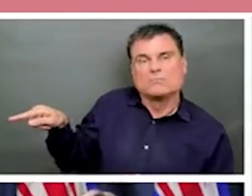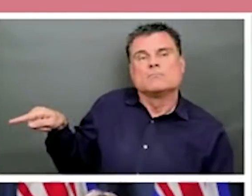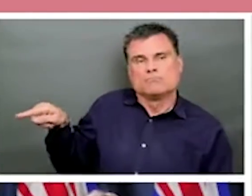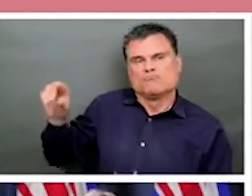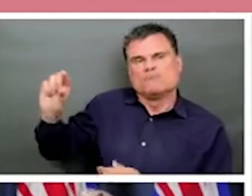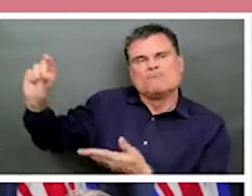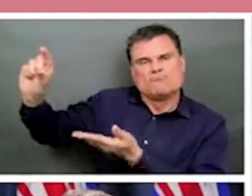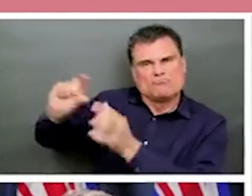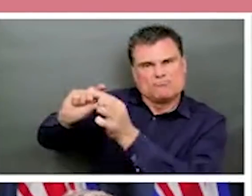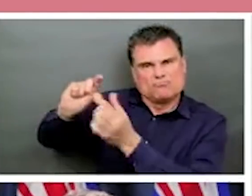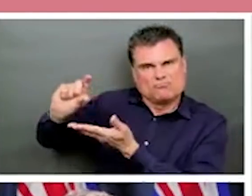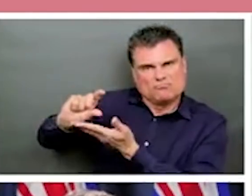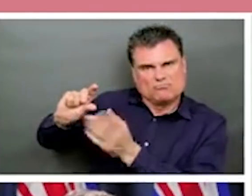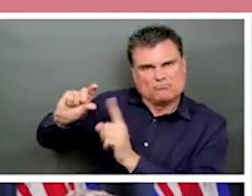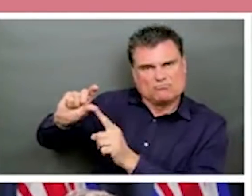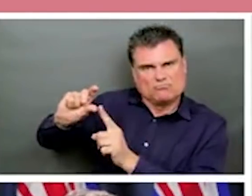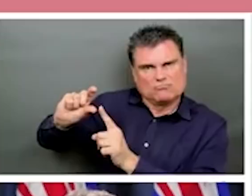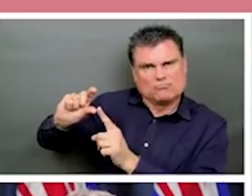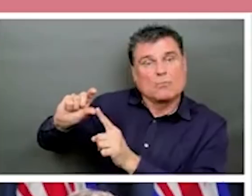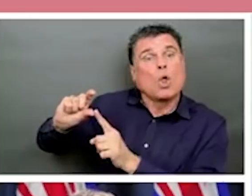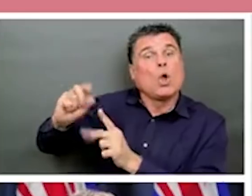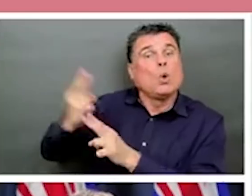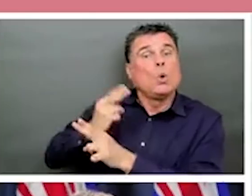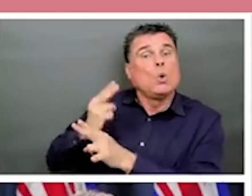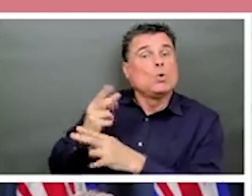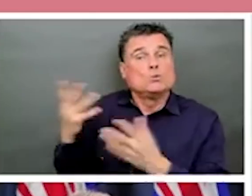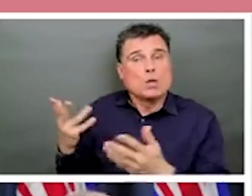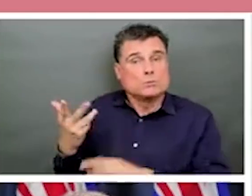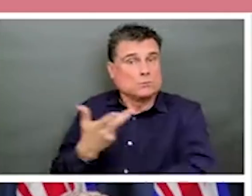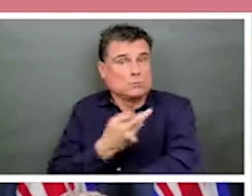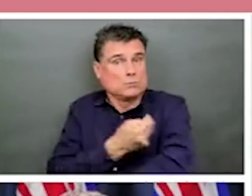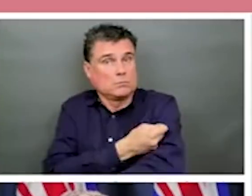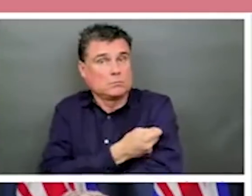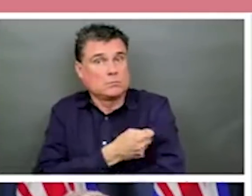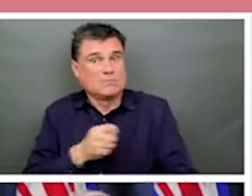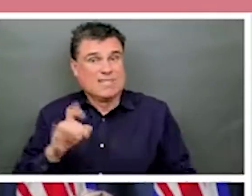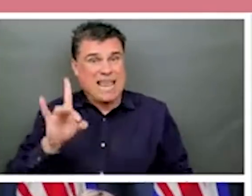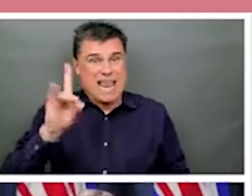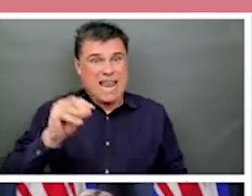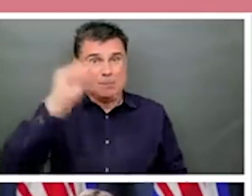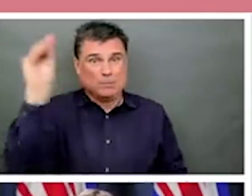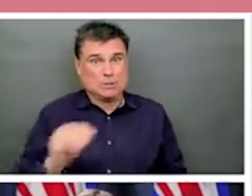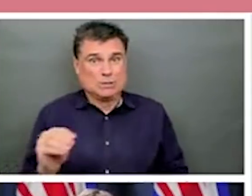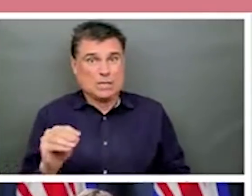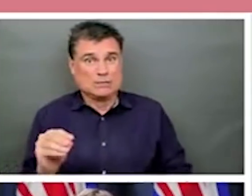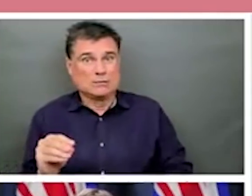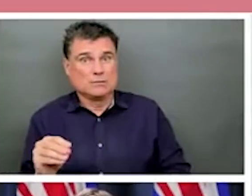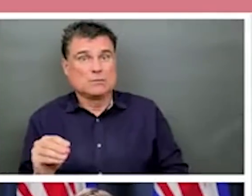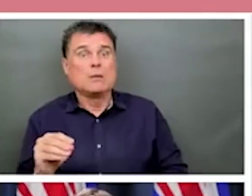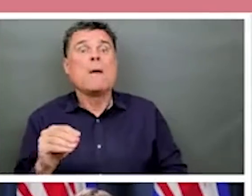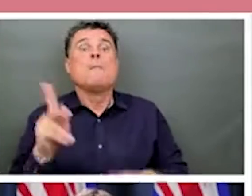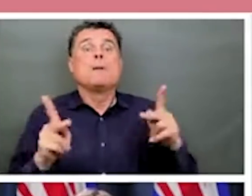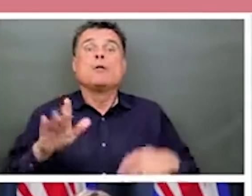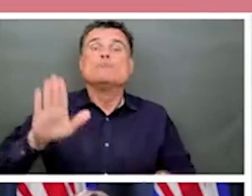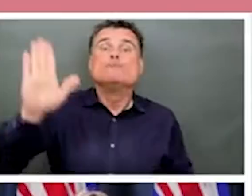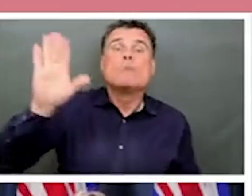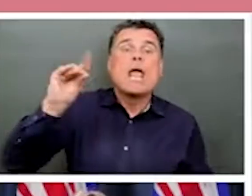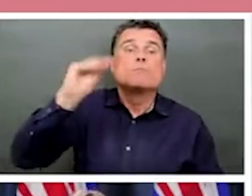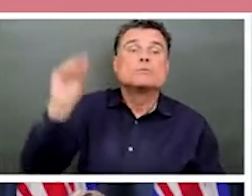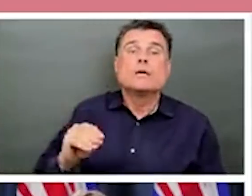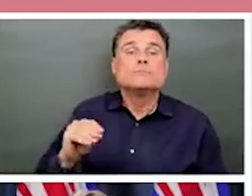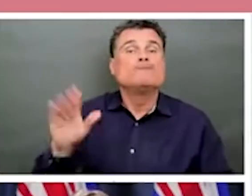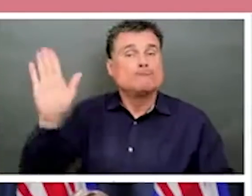either have used up because we get more than 80% uptake, which is about our average, or we'll roll into